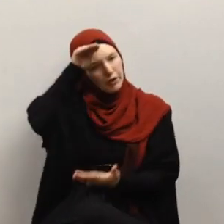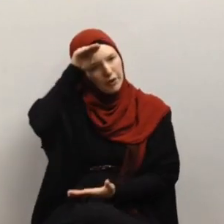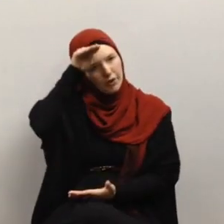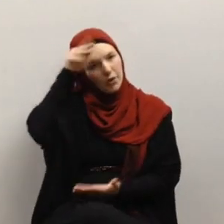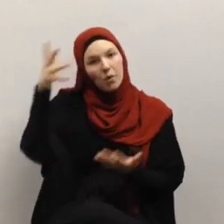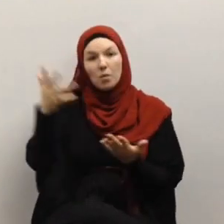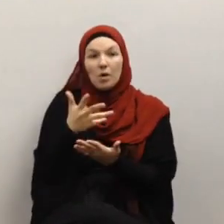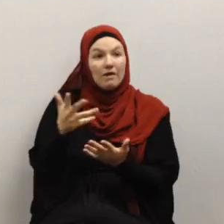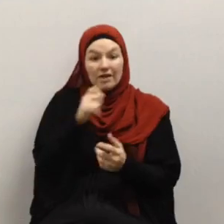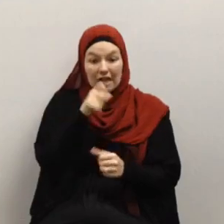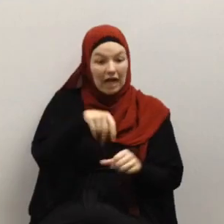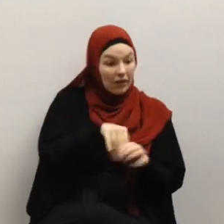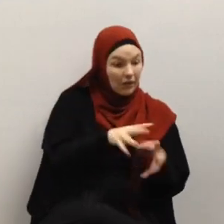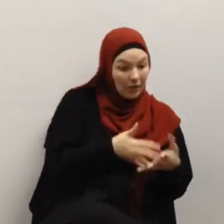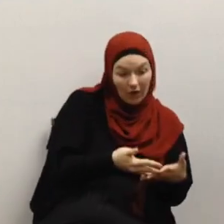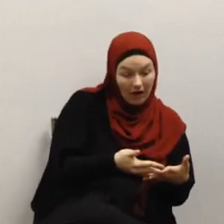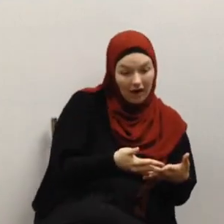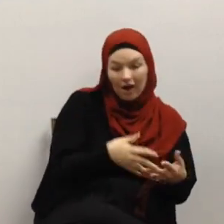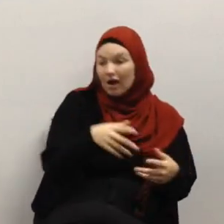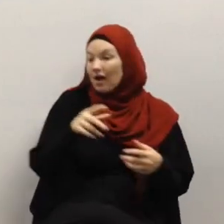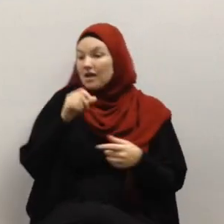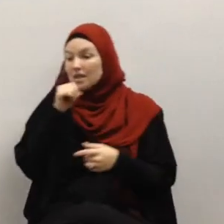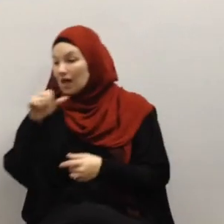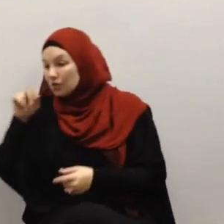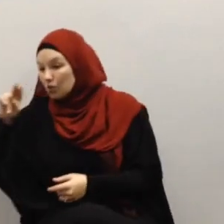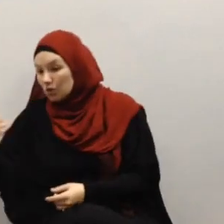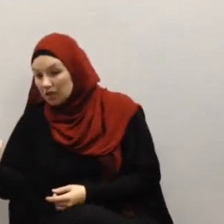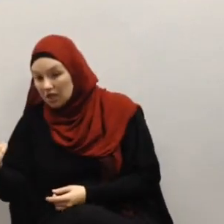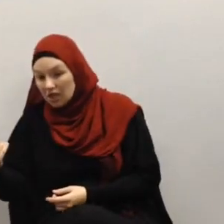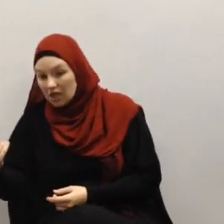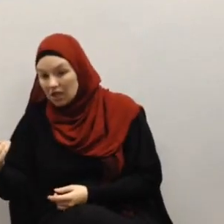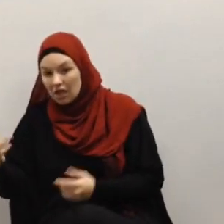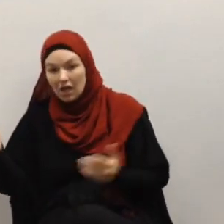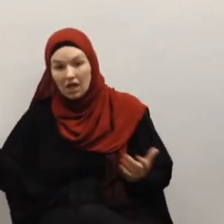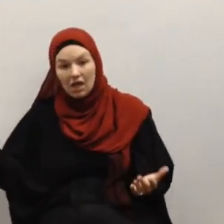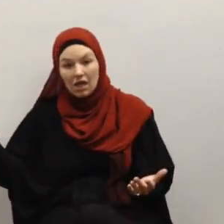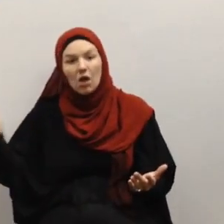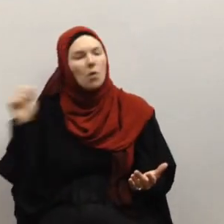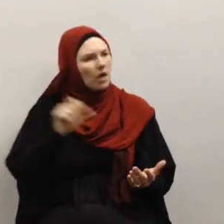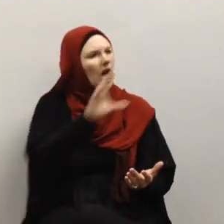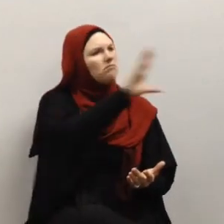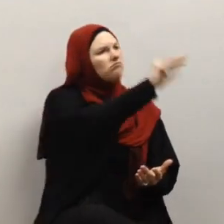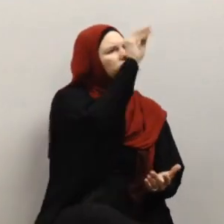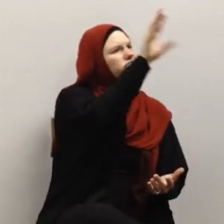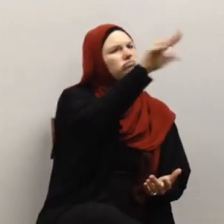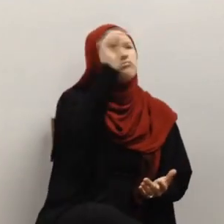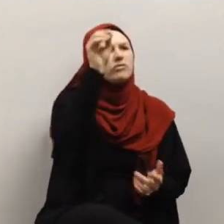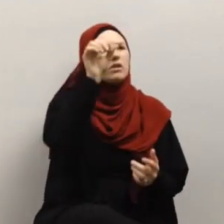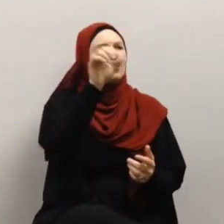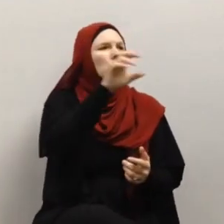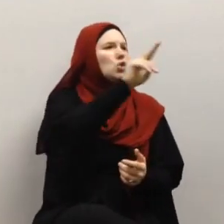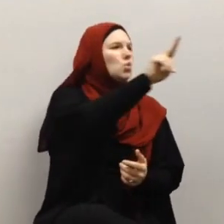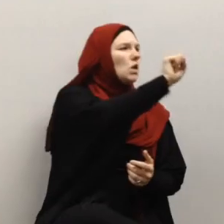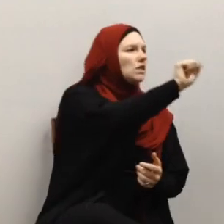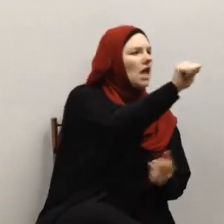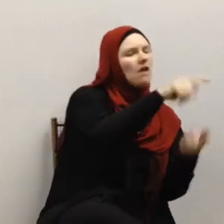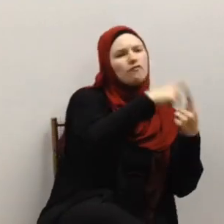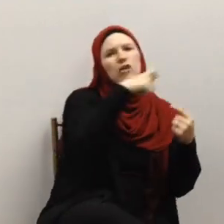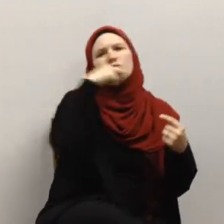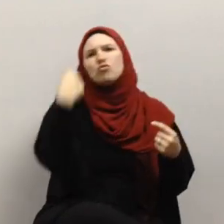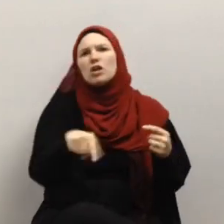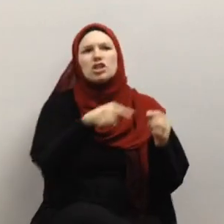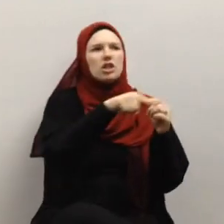Quran, whatever is not in the Sunnah, from any source, from USA, from Russia, from China, from